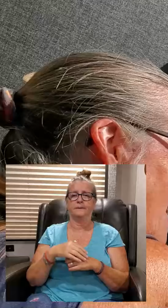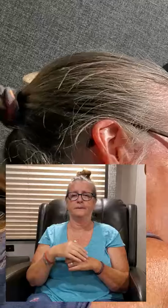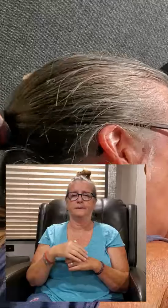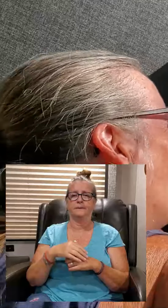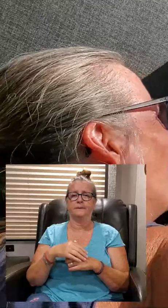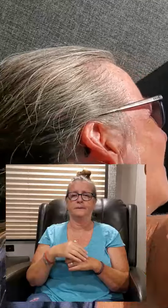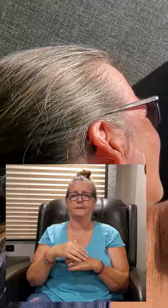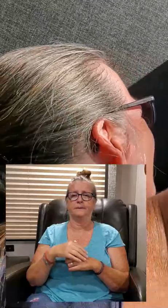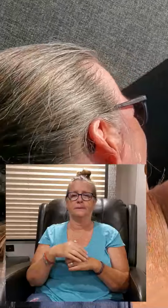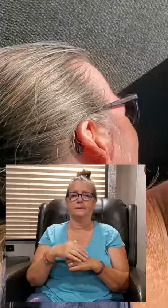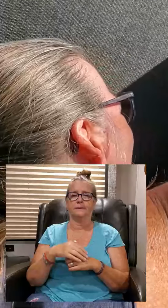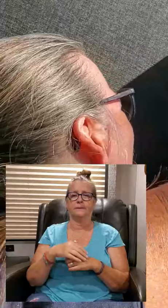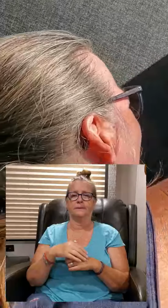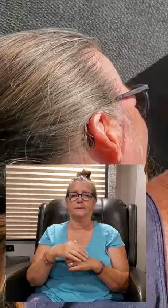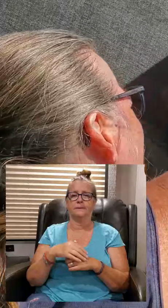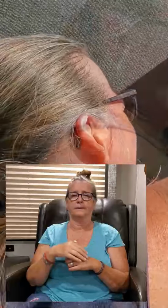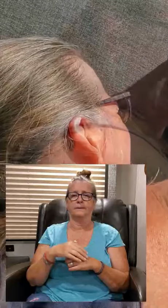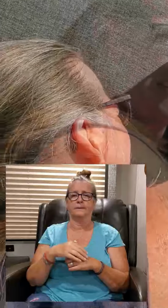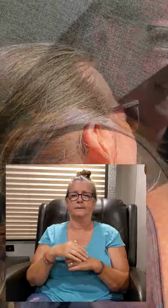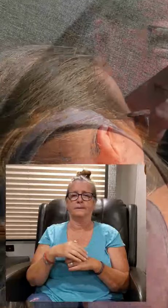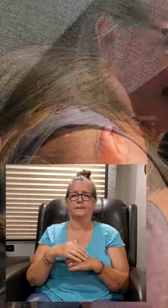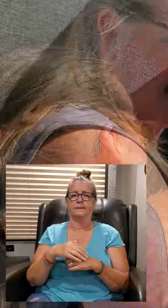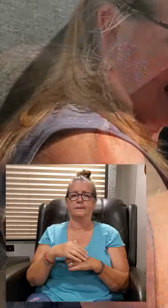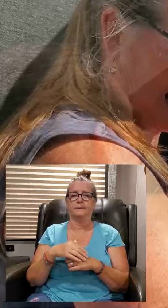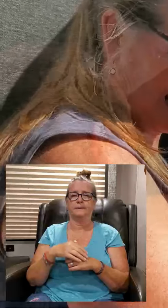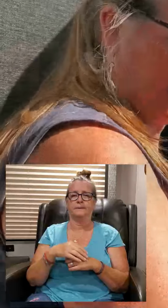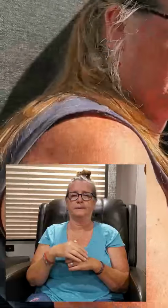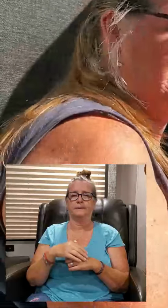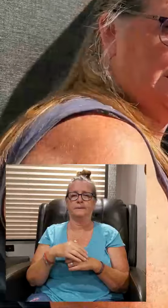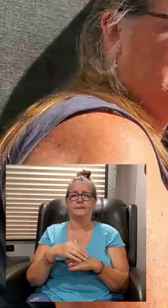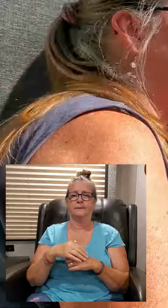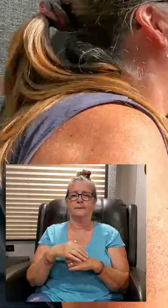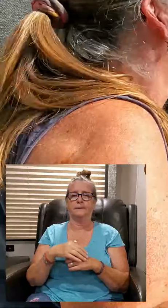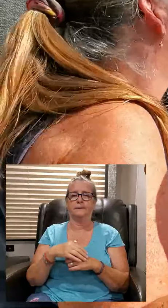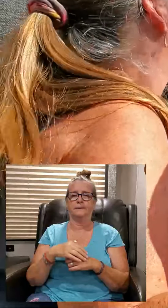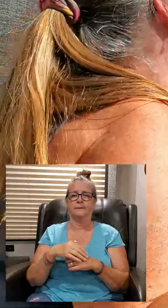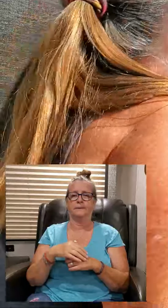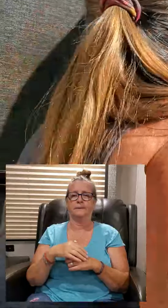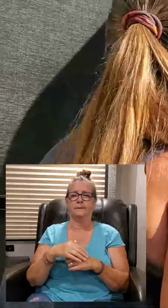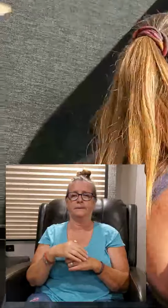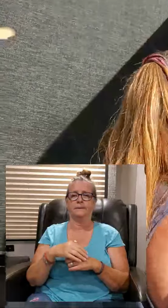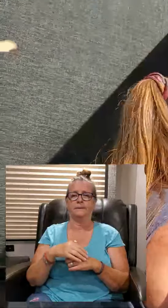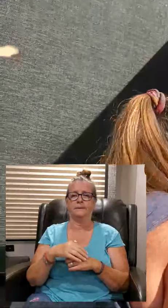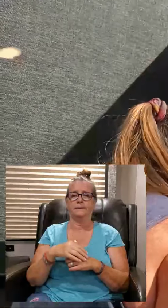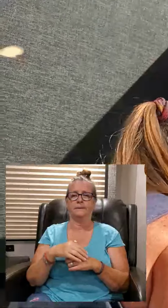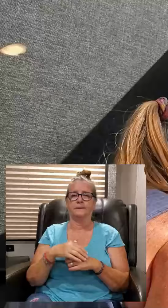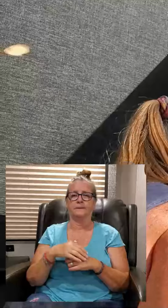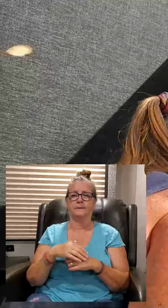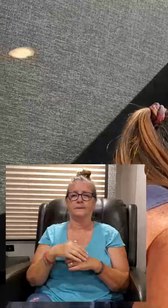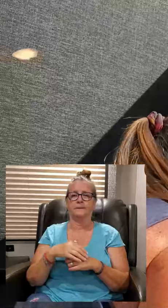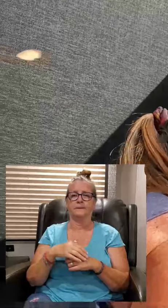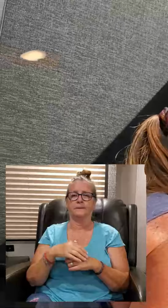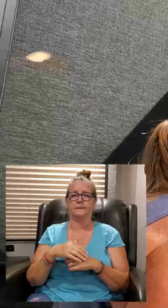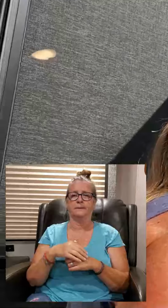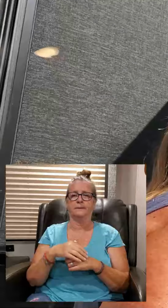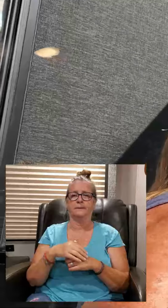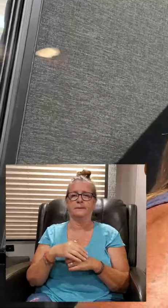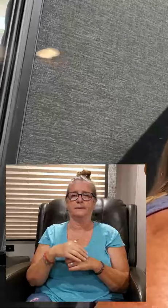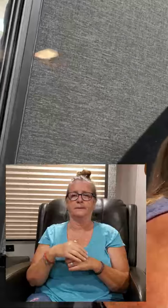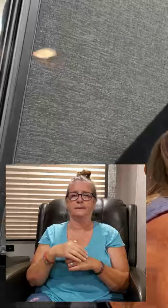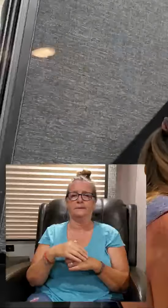window with a little rubbing alcohol. She's going to get up on the step and she's going to line it up.